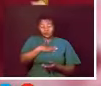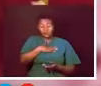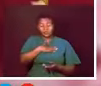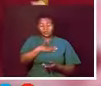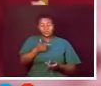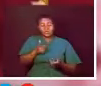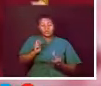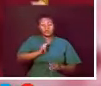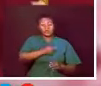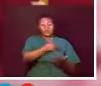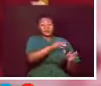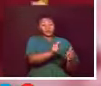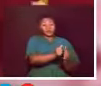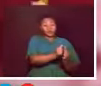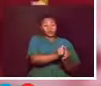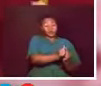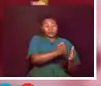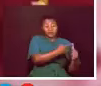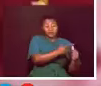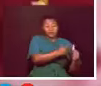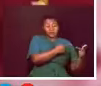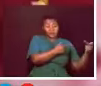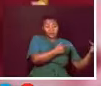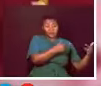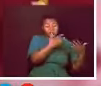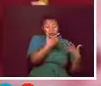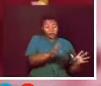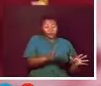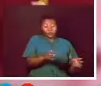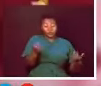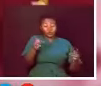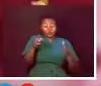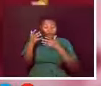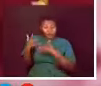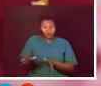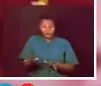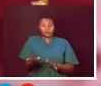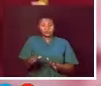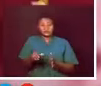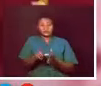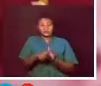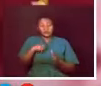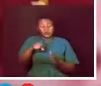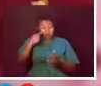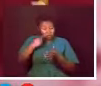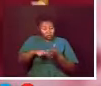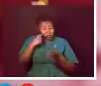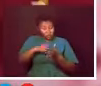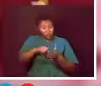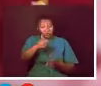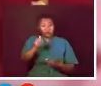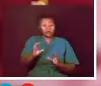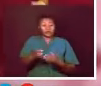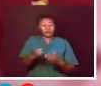ones so that we can apply the materials judiciously. Once we are done with the stalled ones, we can look at the remaining communities and connect